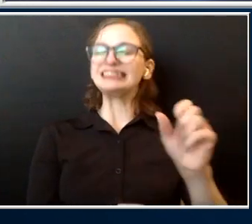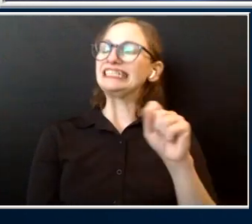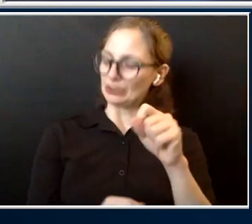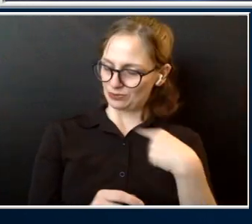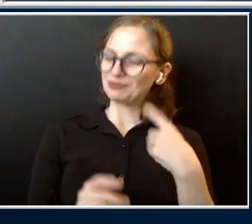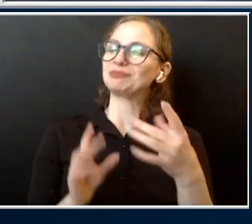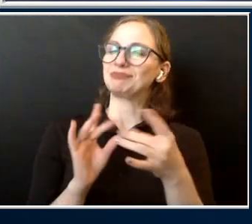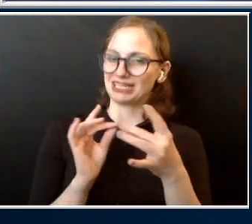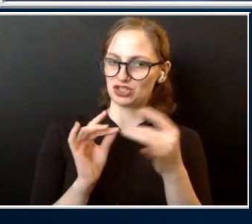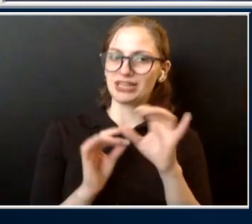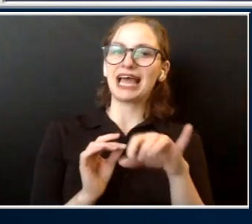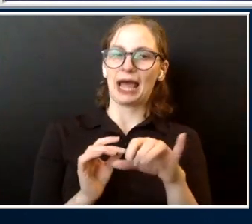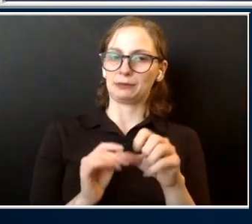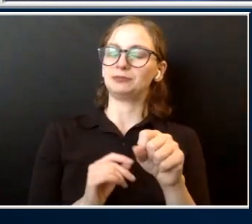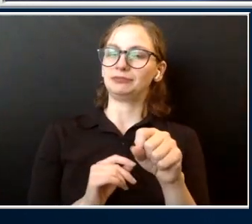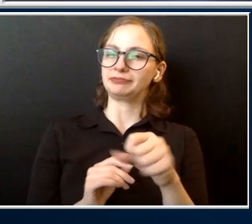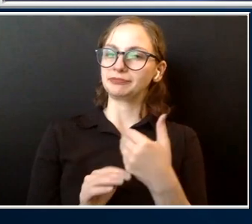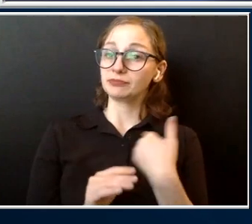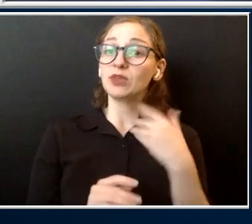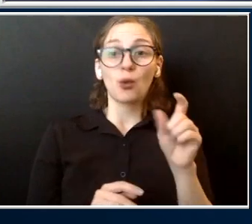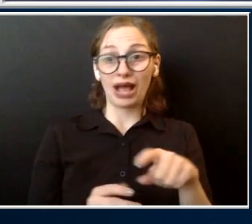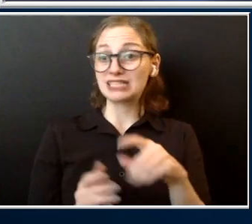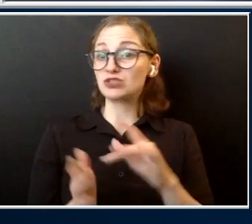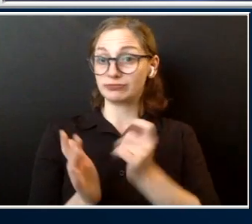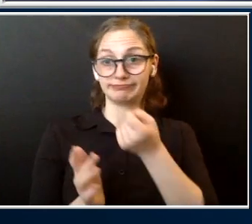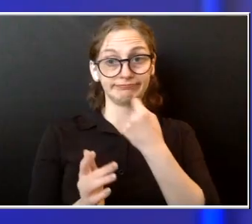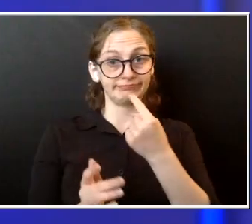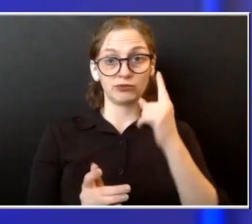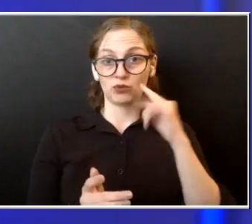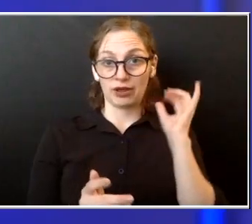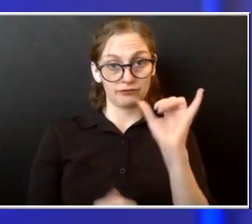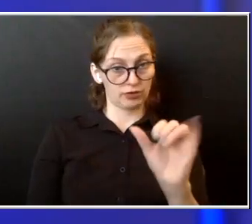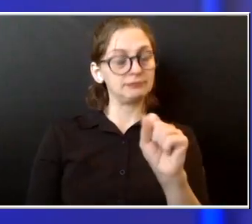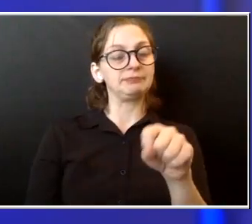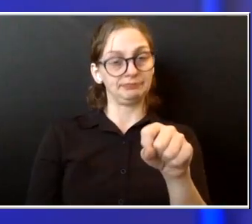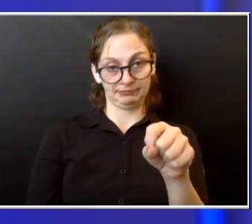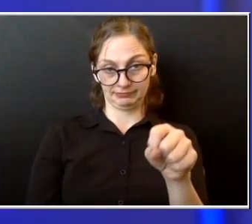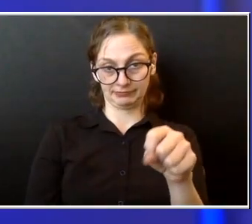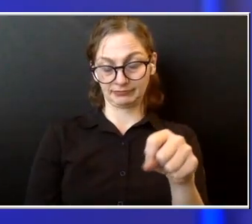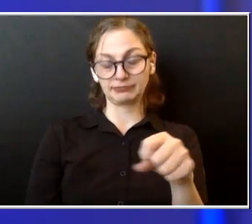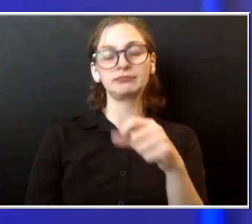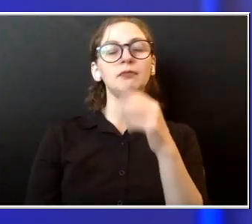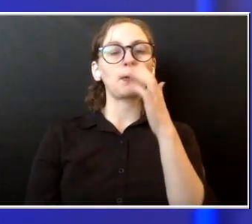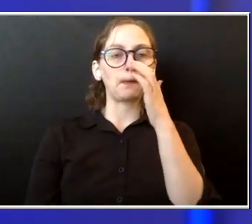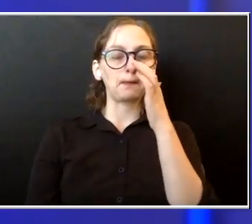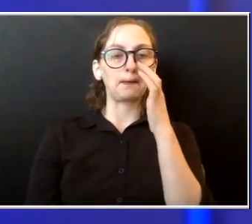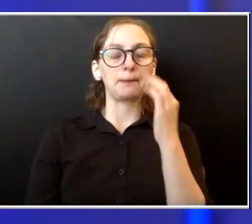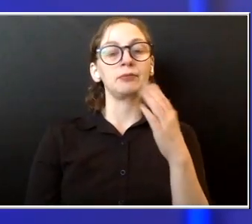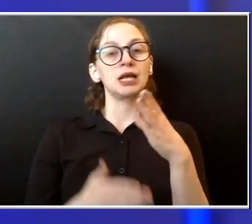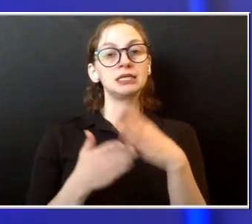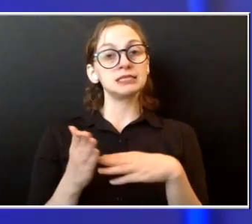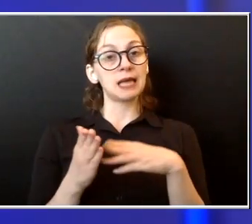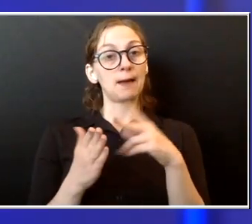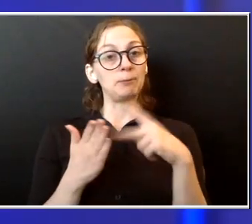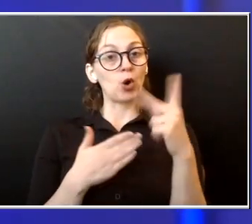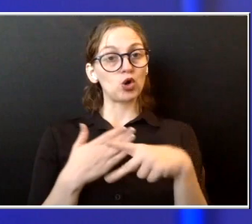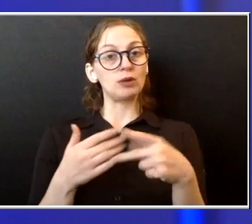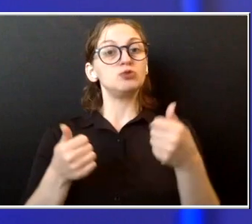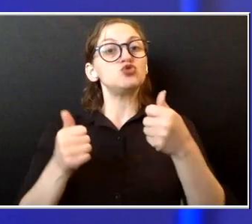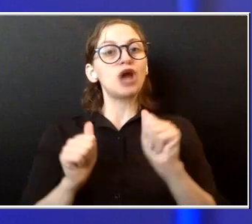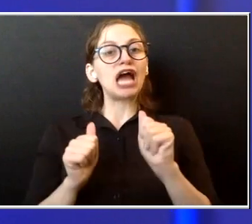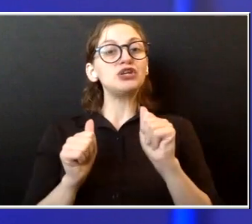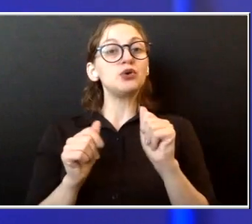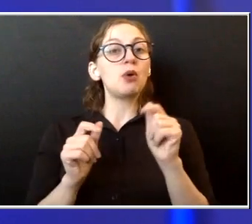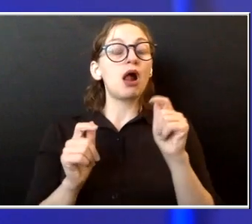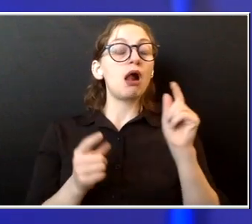yeah. You got to stay on those. Yes, the rest of his life. That's a lifelong thing. There are some programs that try to wean people off immunosuppression, but overall,